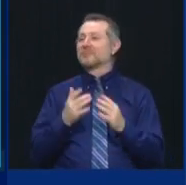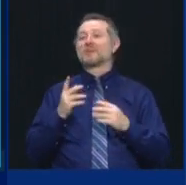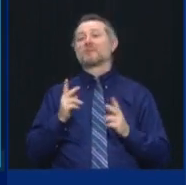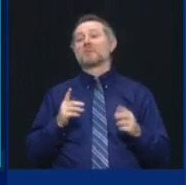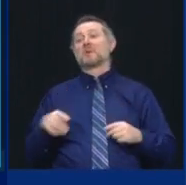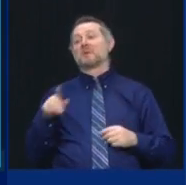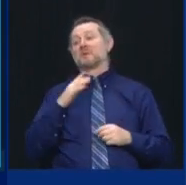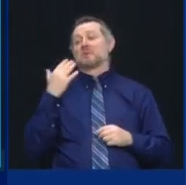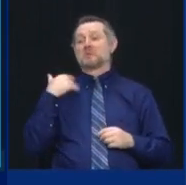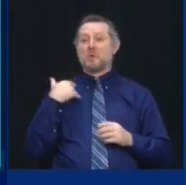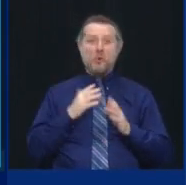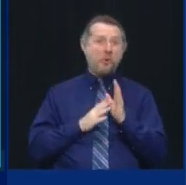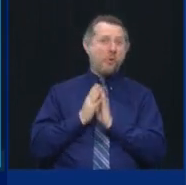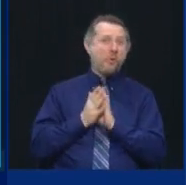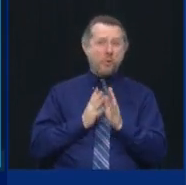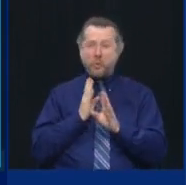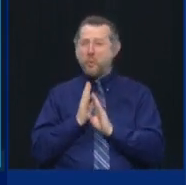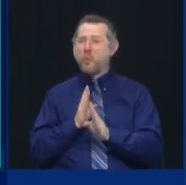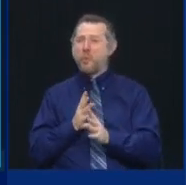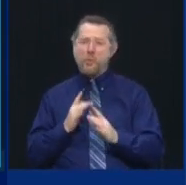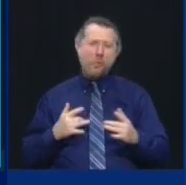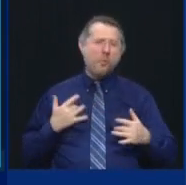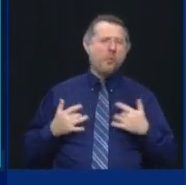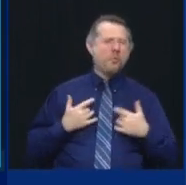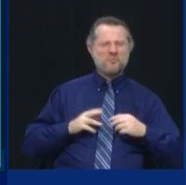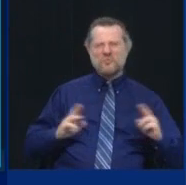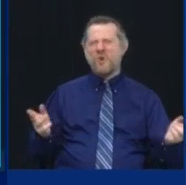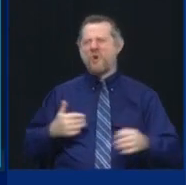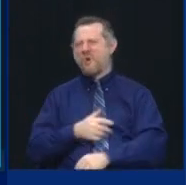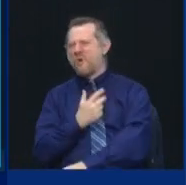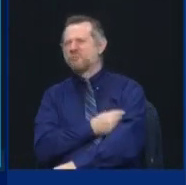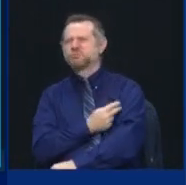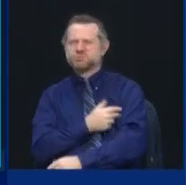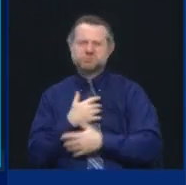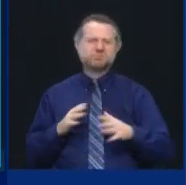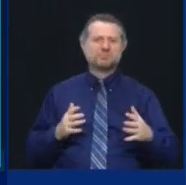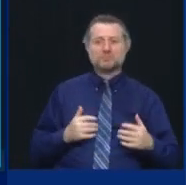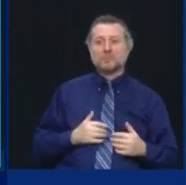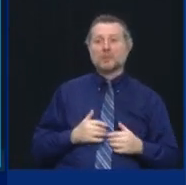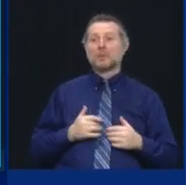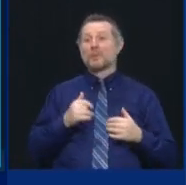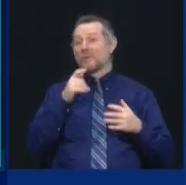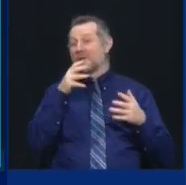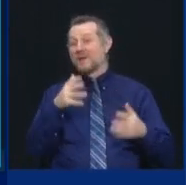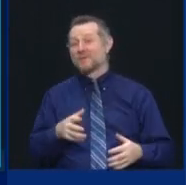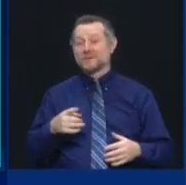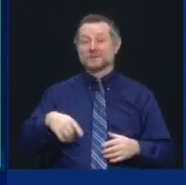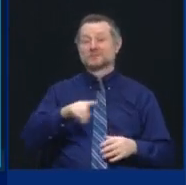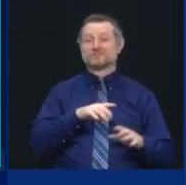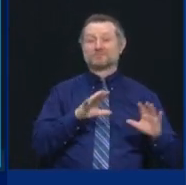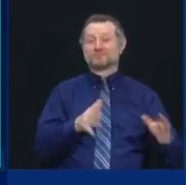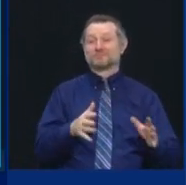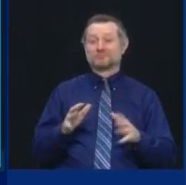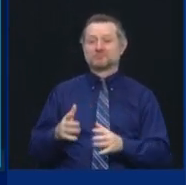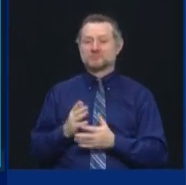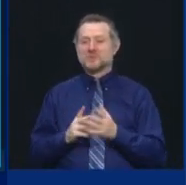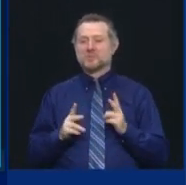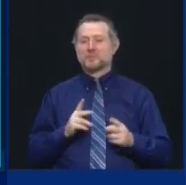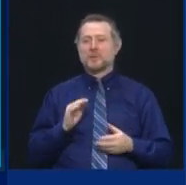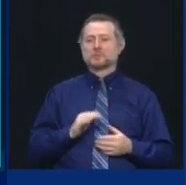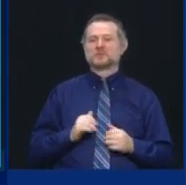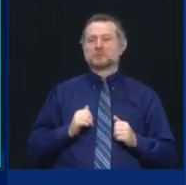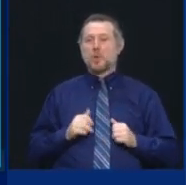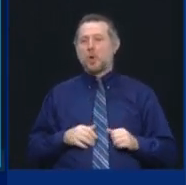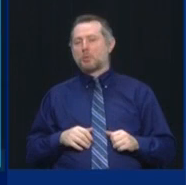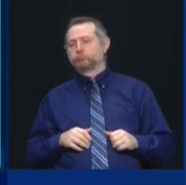eager to get a vaccine came in and got it. And now we're getting towards a percentage of the population that's not that eager to get